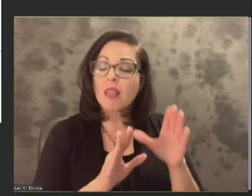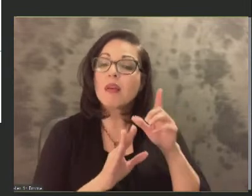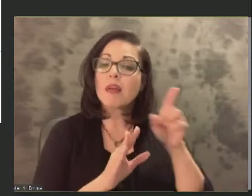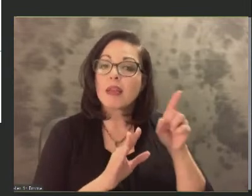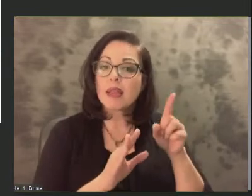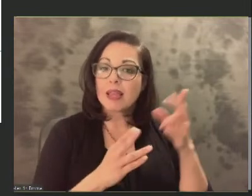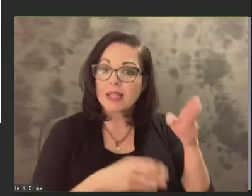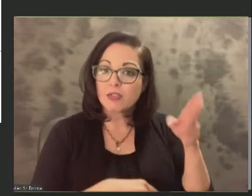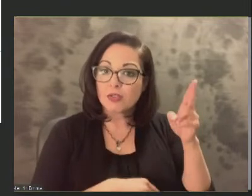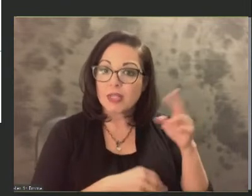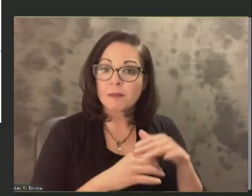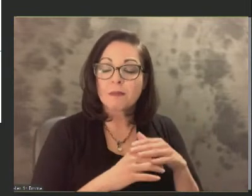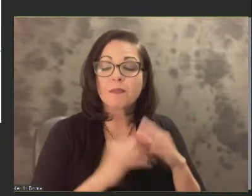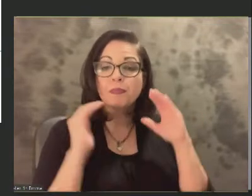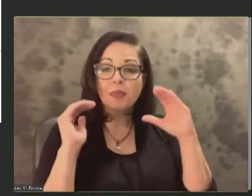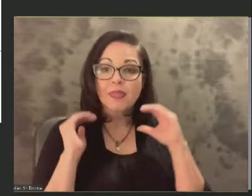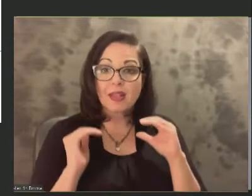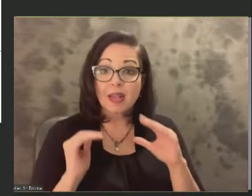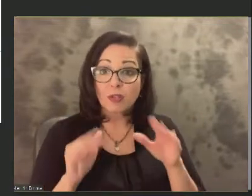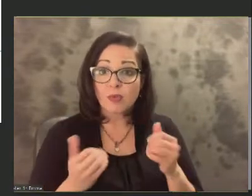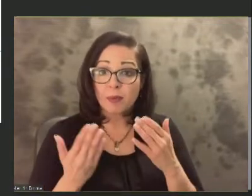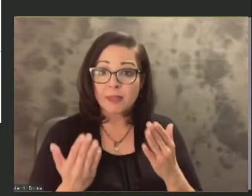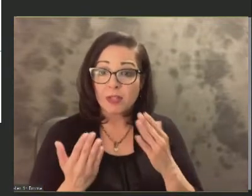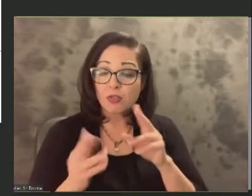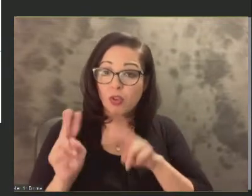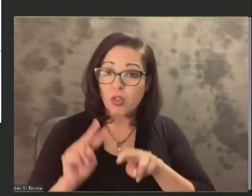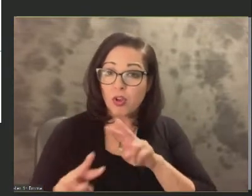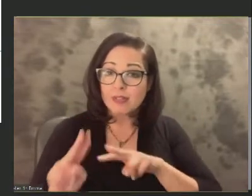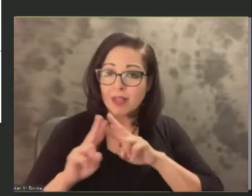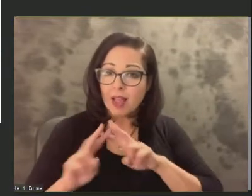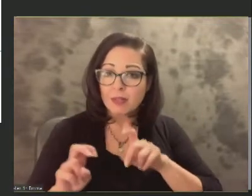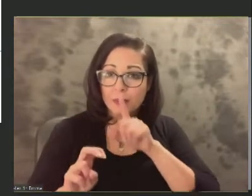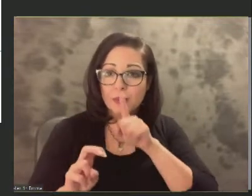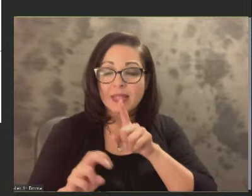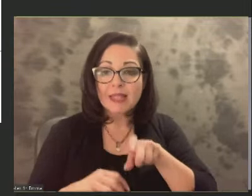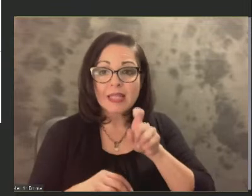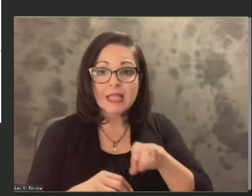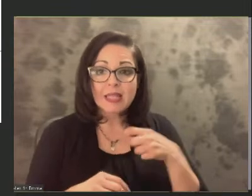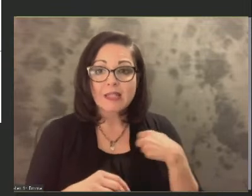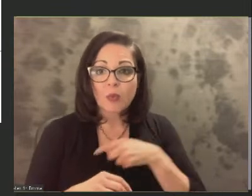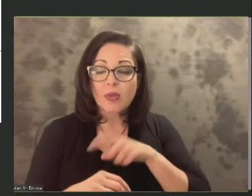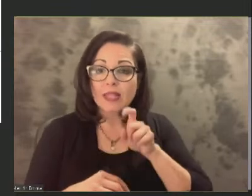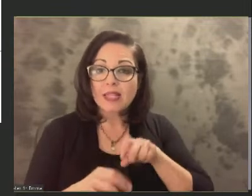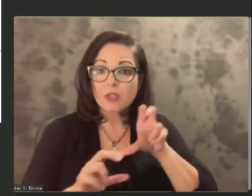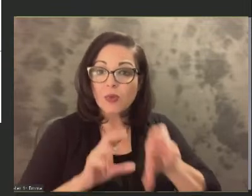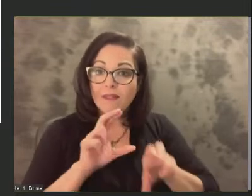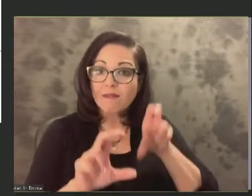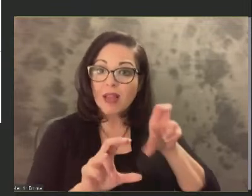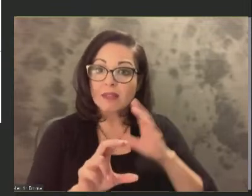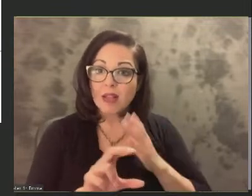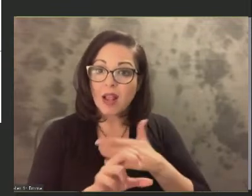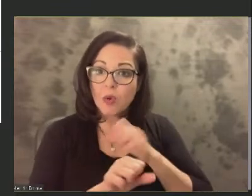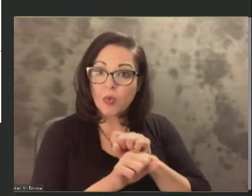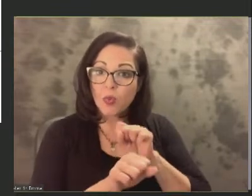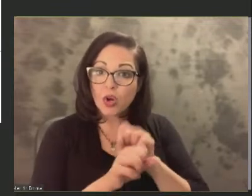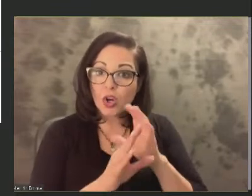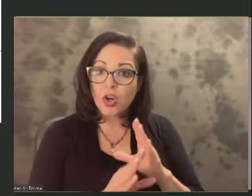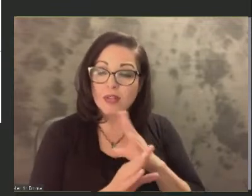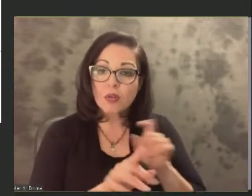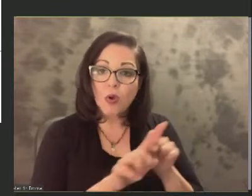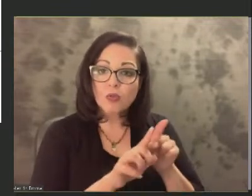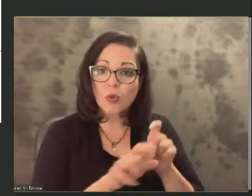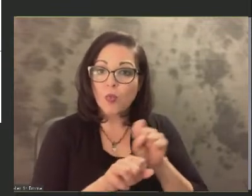The next recommendation really looks at the need that we need to invest in our workers and working